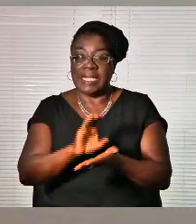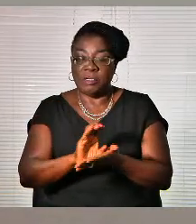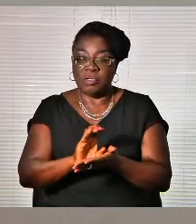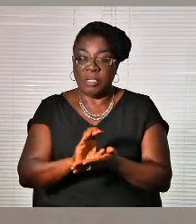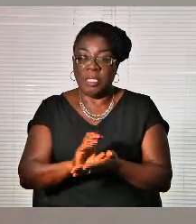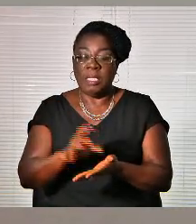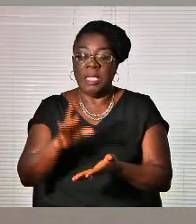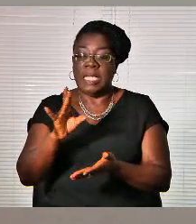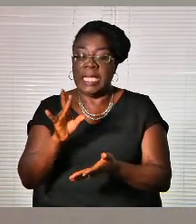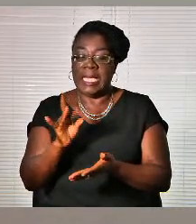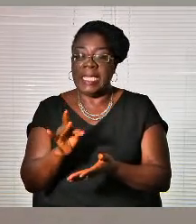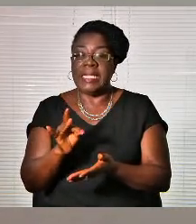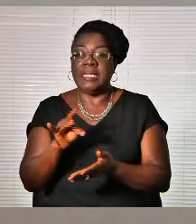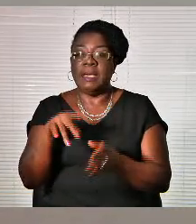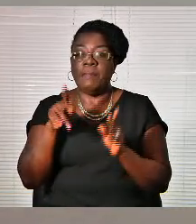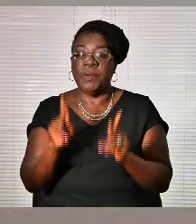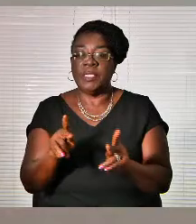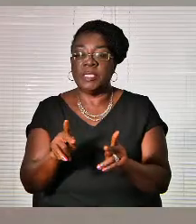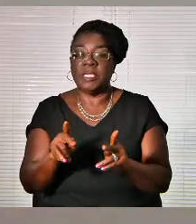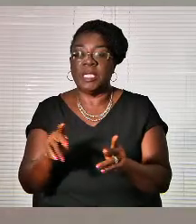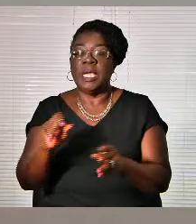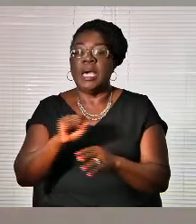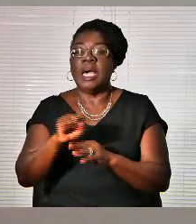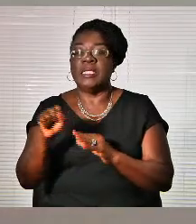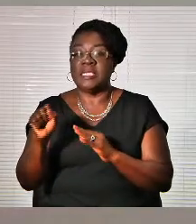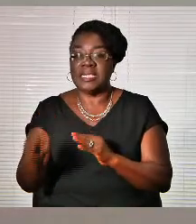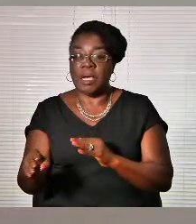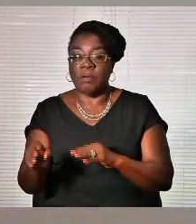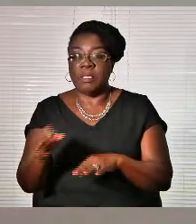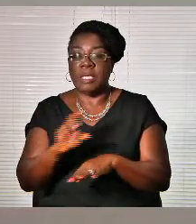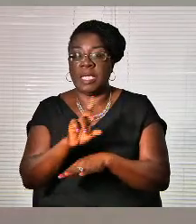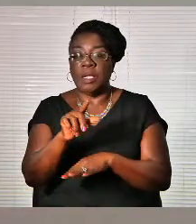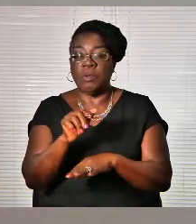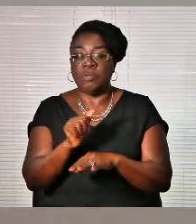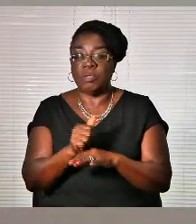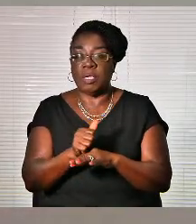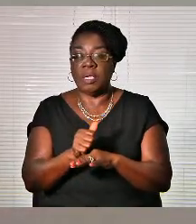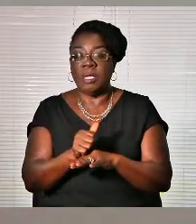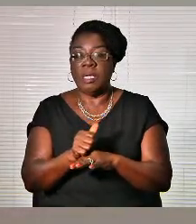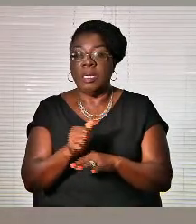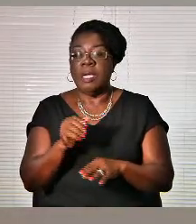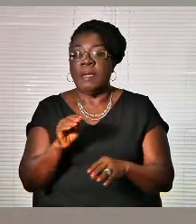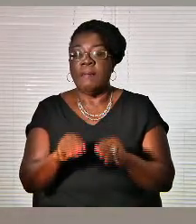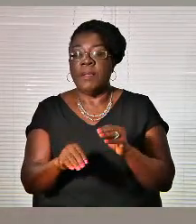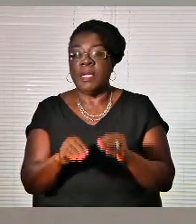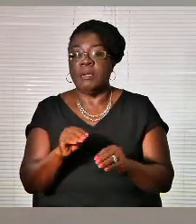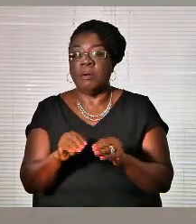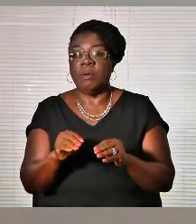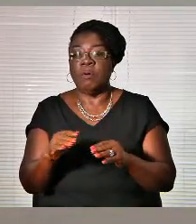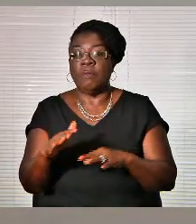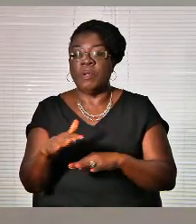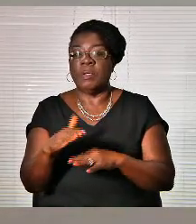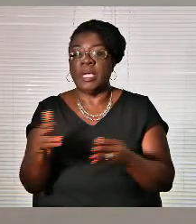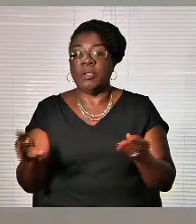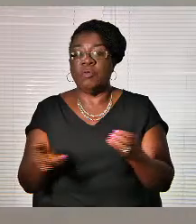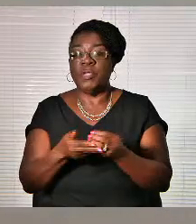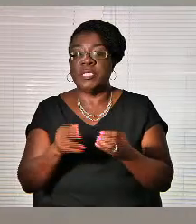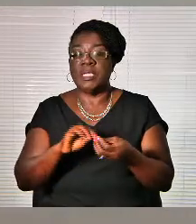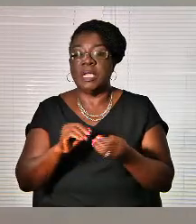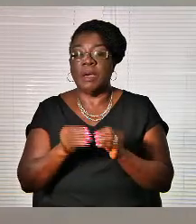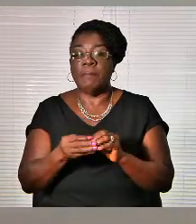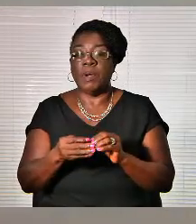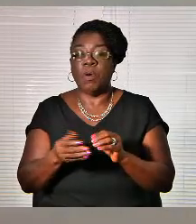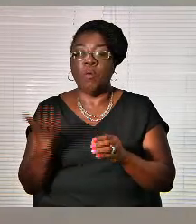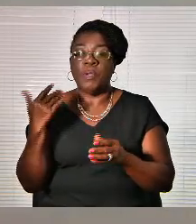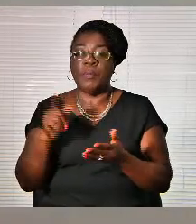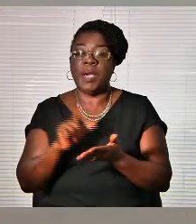of COVID. And south, where we have seen our increase in cases mainly over the past week, have now 3